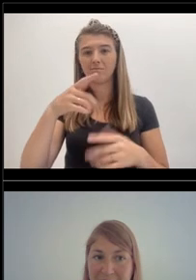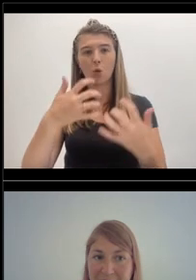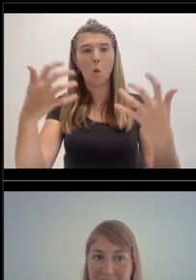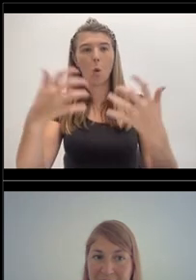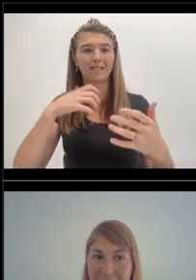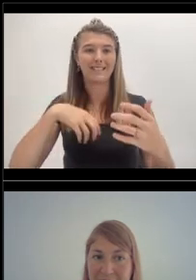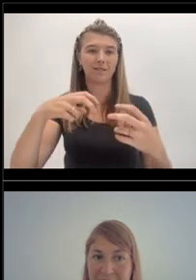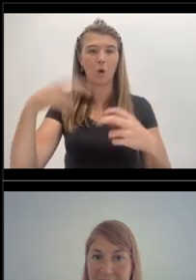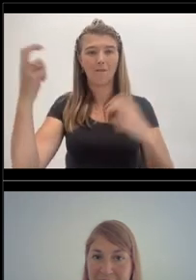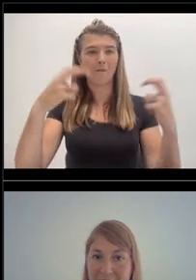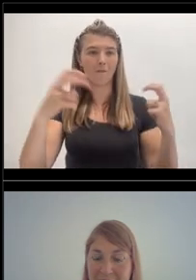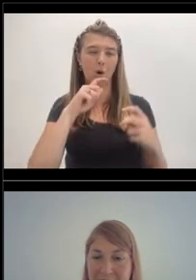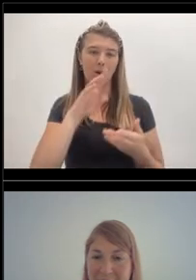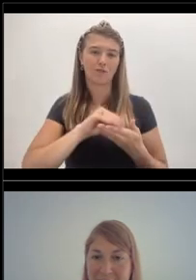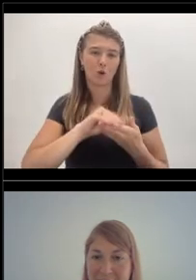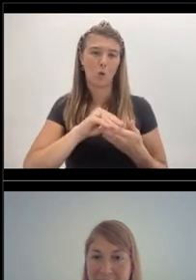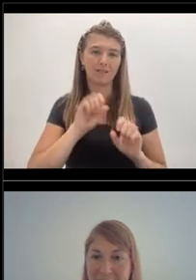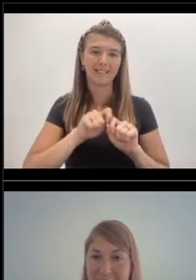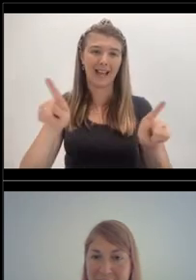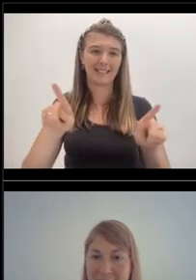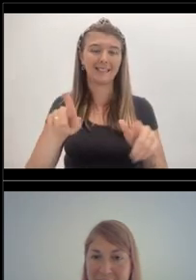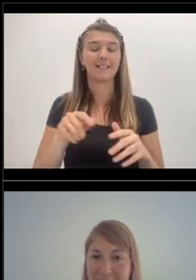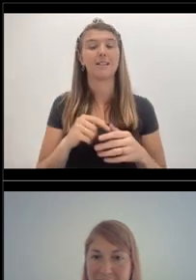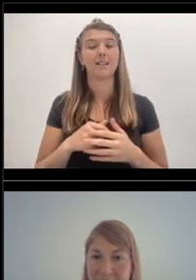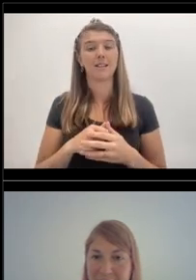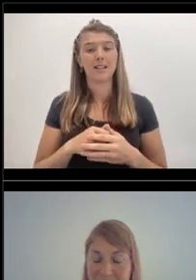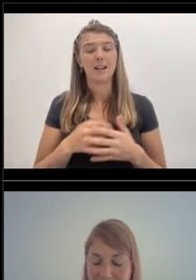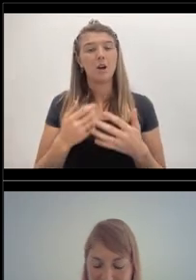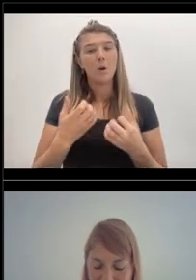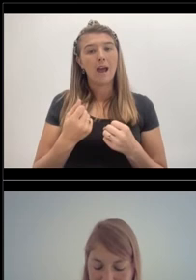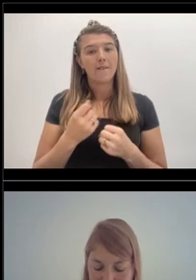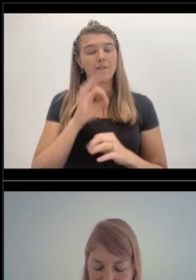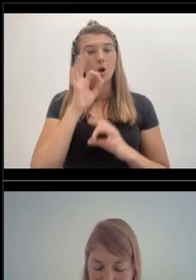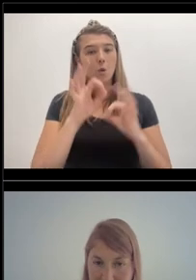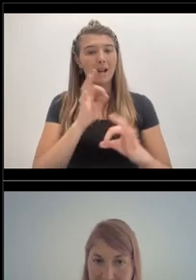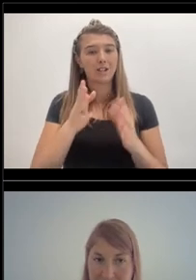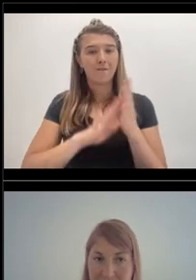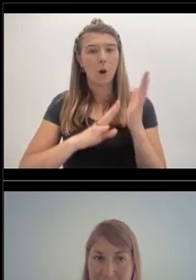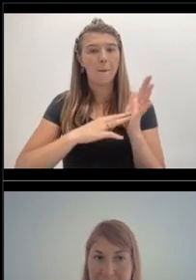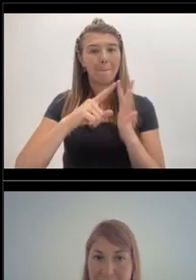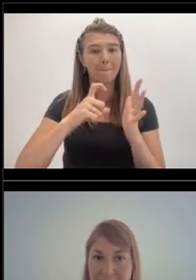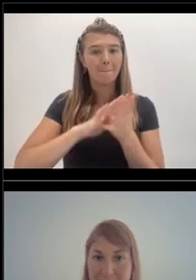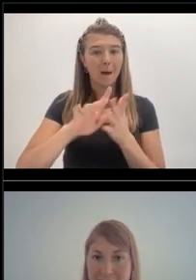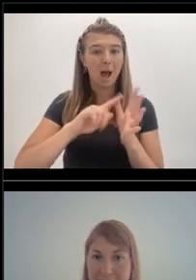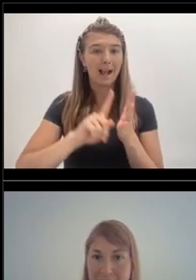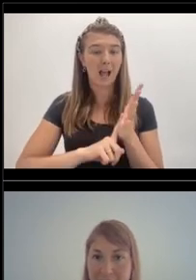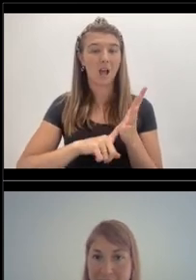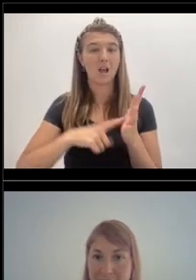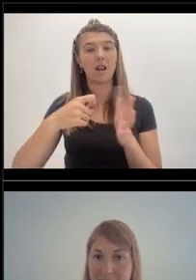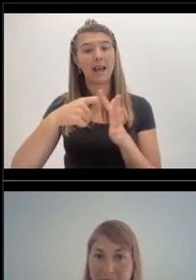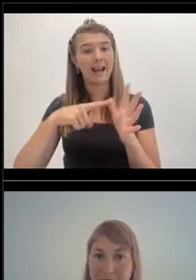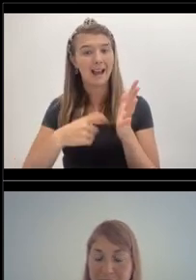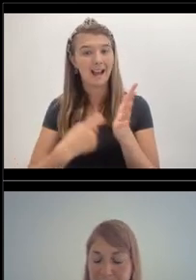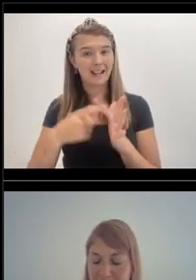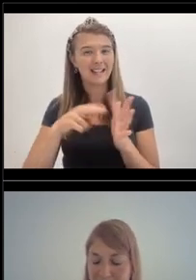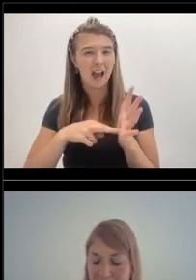off. So we've had a question from Michael, Karen, and a couple of other attendees as well. And this